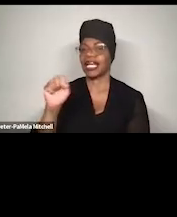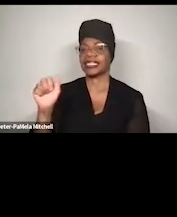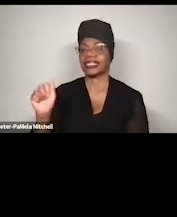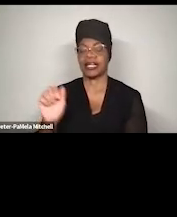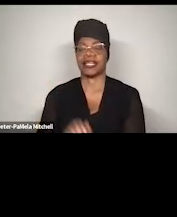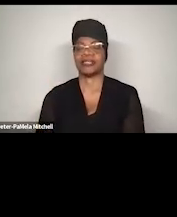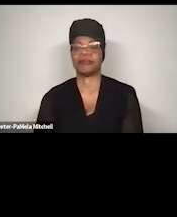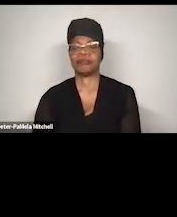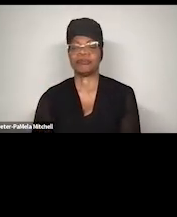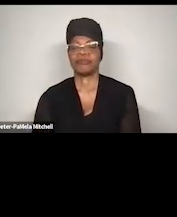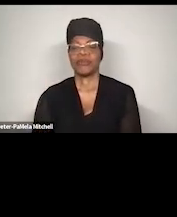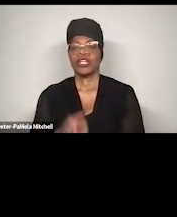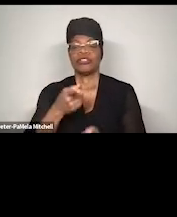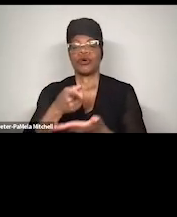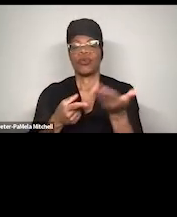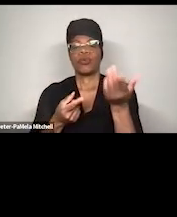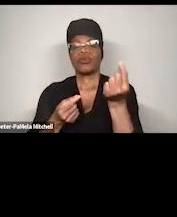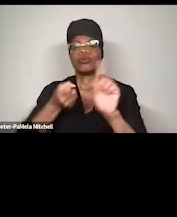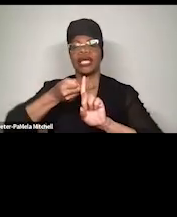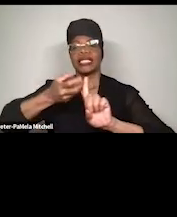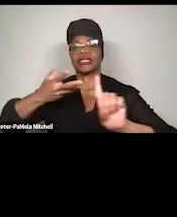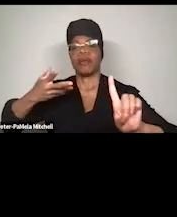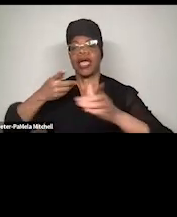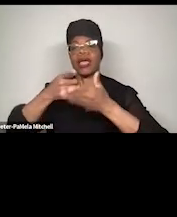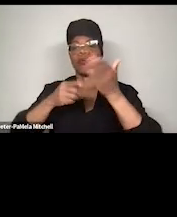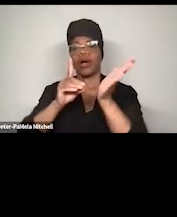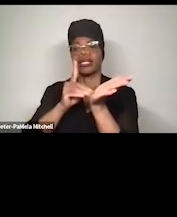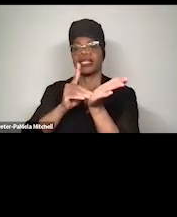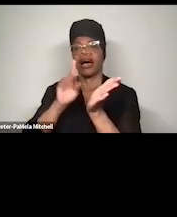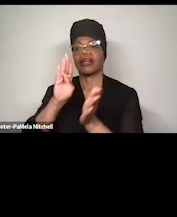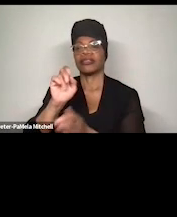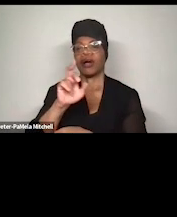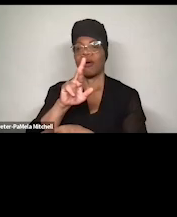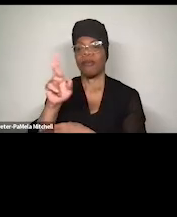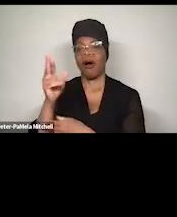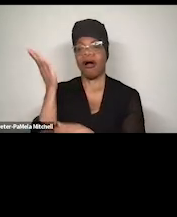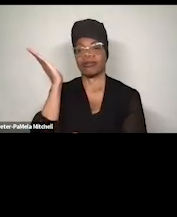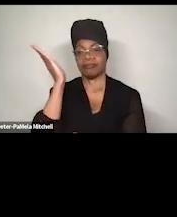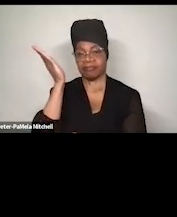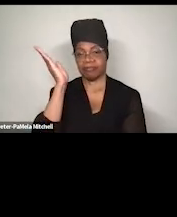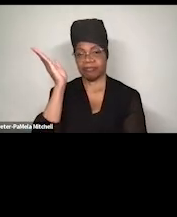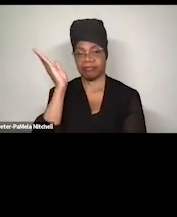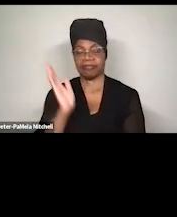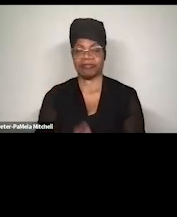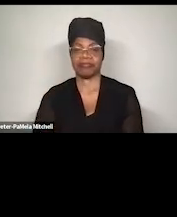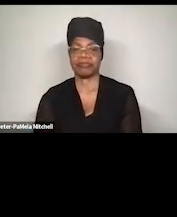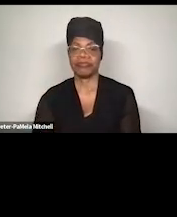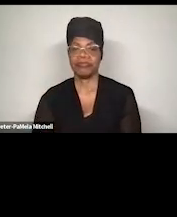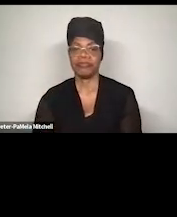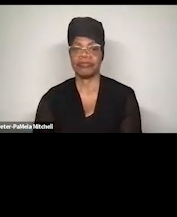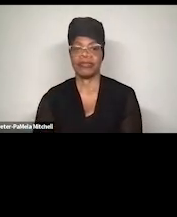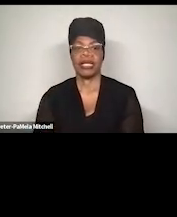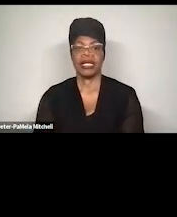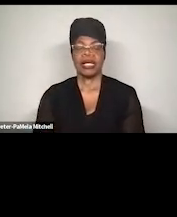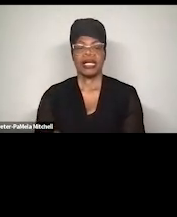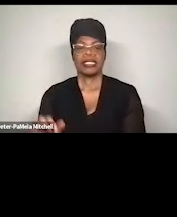We're just gonna kind of expand on what Dr. Barr was sharing. So if you wanna advance to the next slide. Perfect. So common